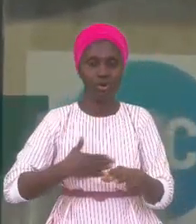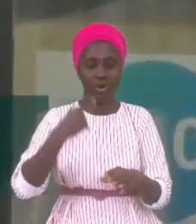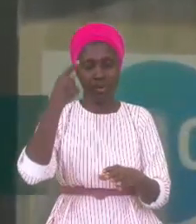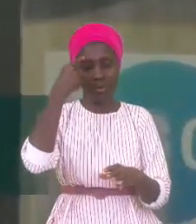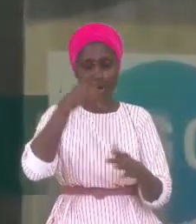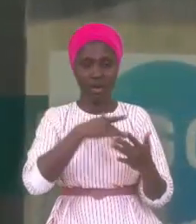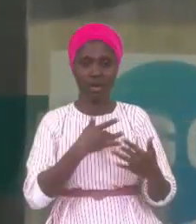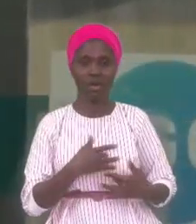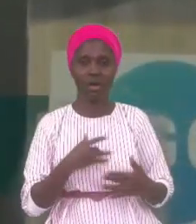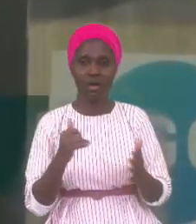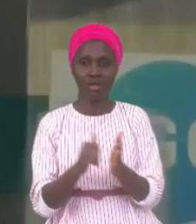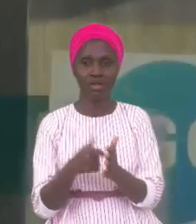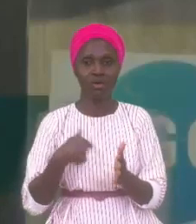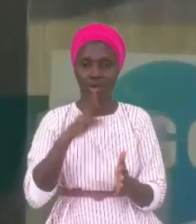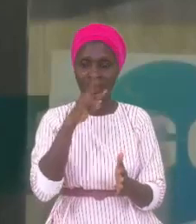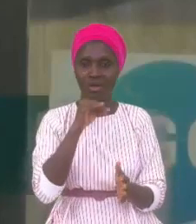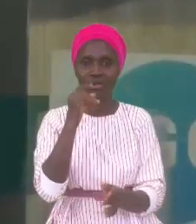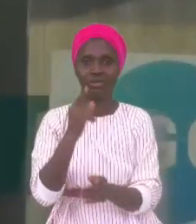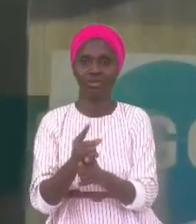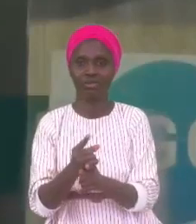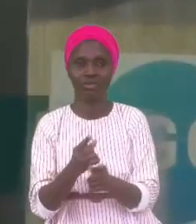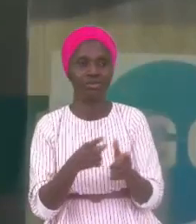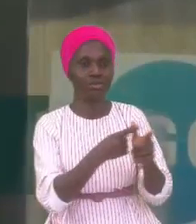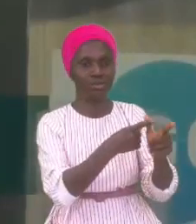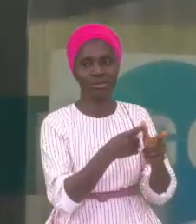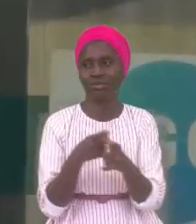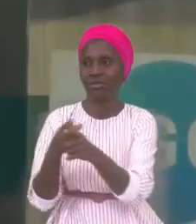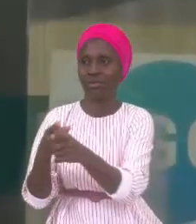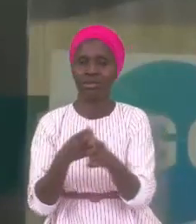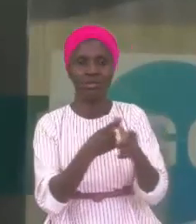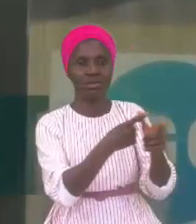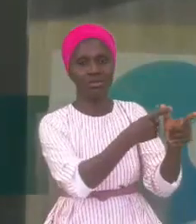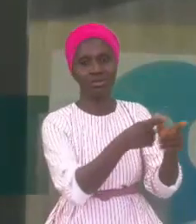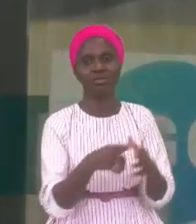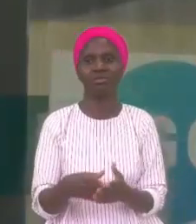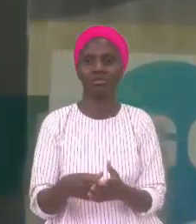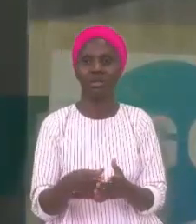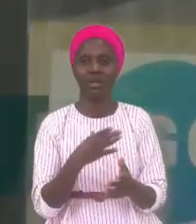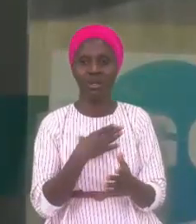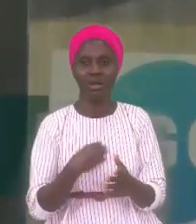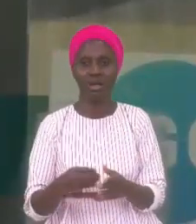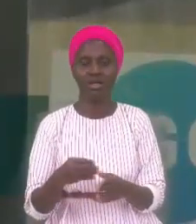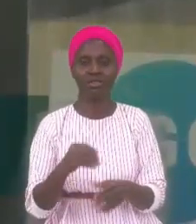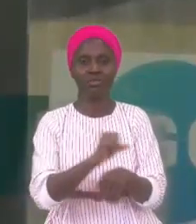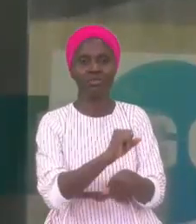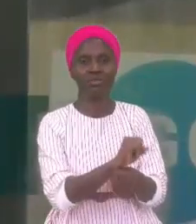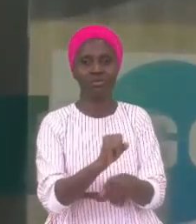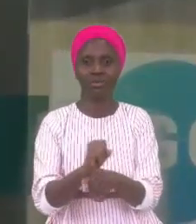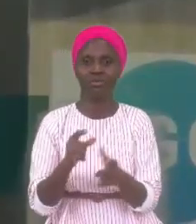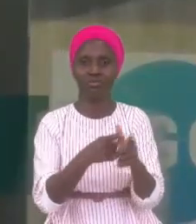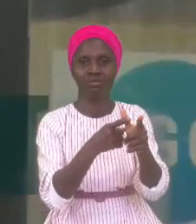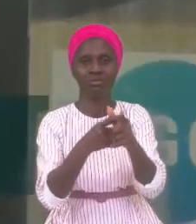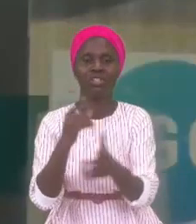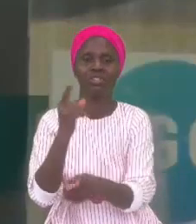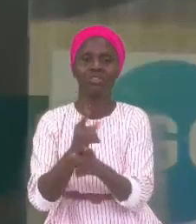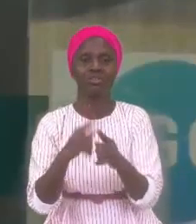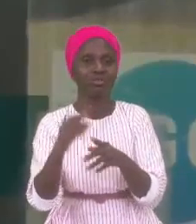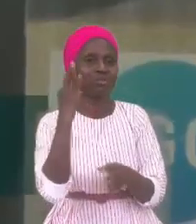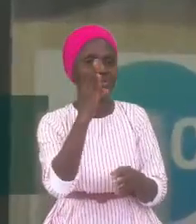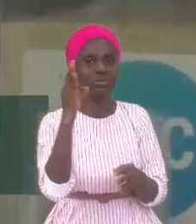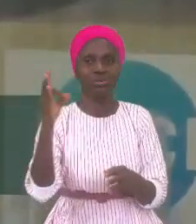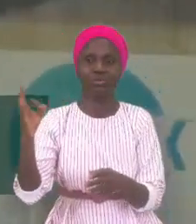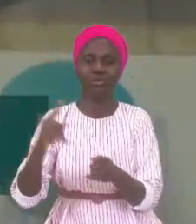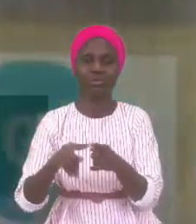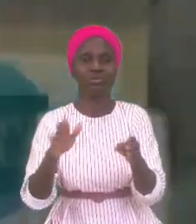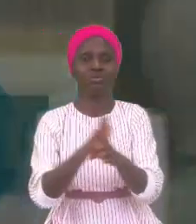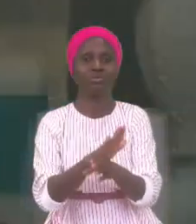here, going there, running there, hopping there, and circling the globe just to preach and to fulfill all righteousness.